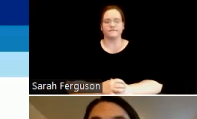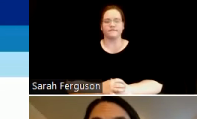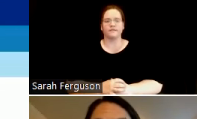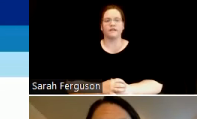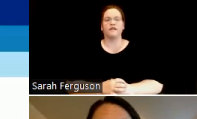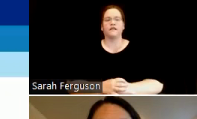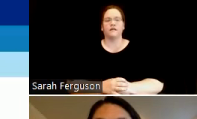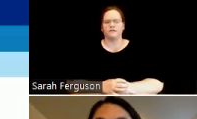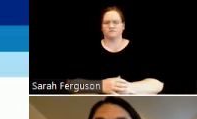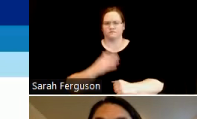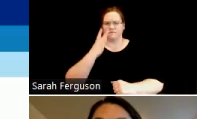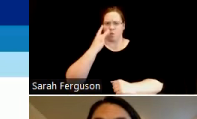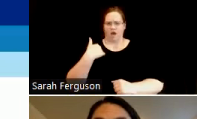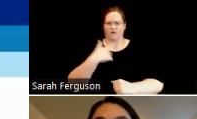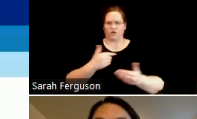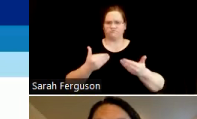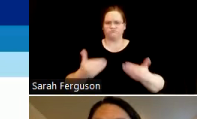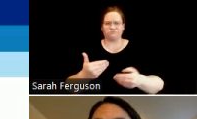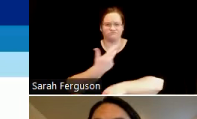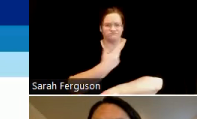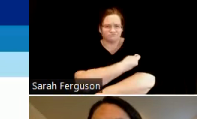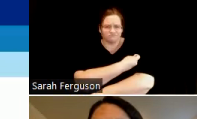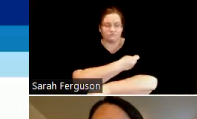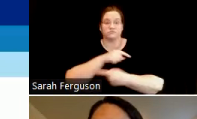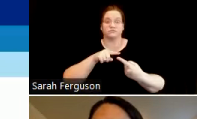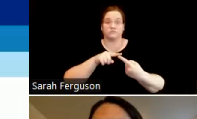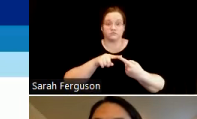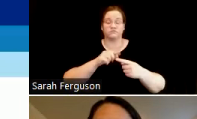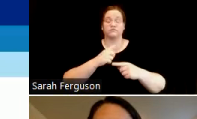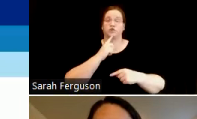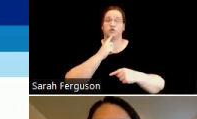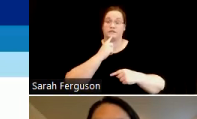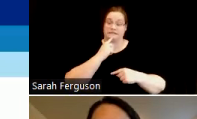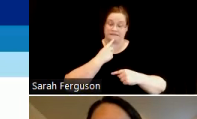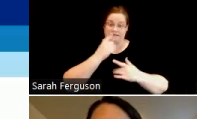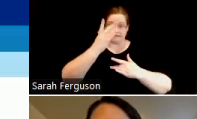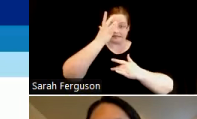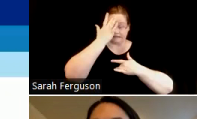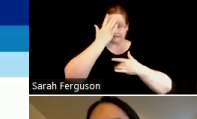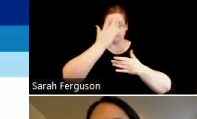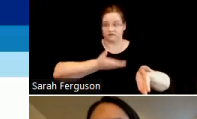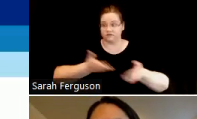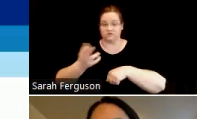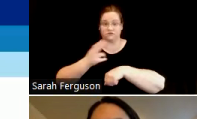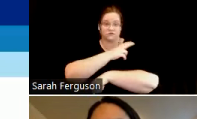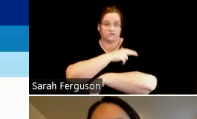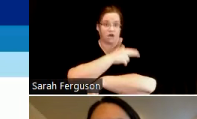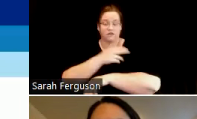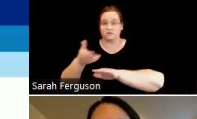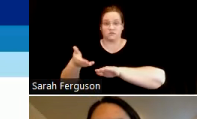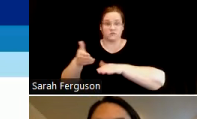So why are we vaccinating? We're vaccinating to prevent serious illness, hospitalization, and death in those infected